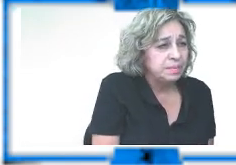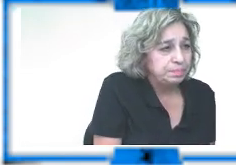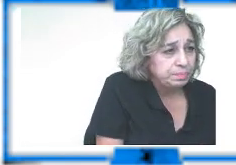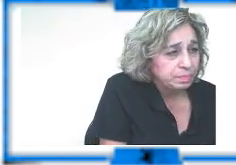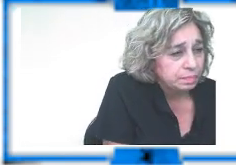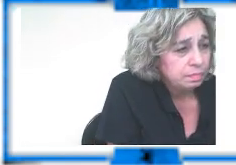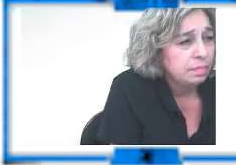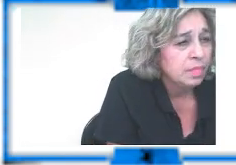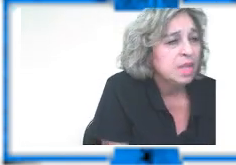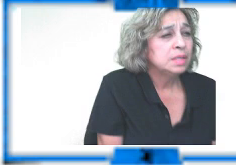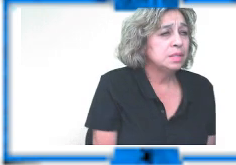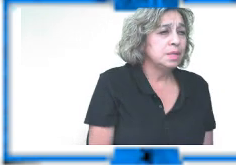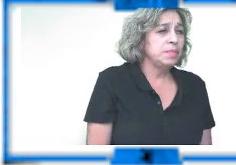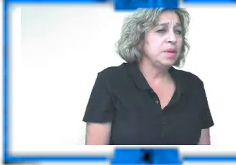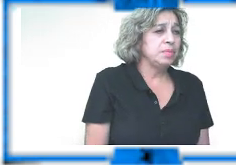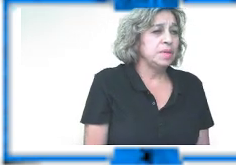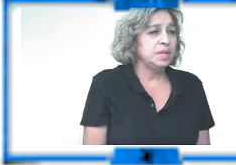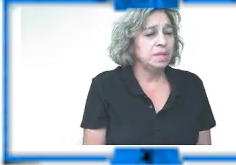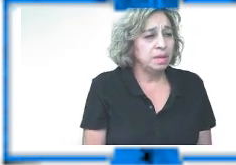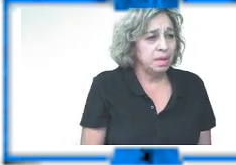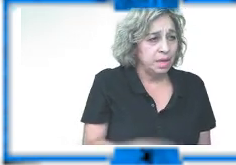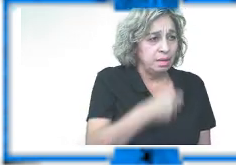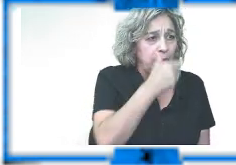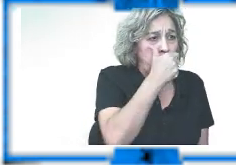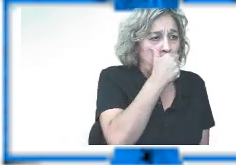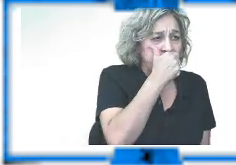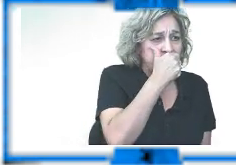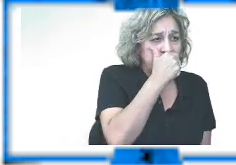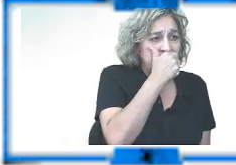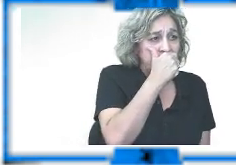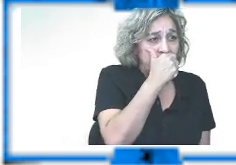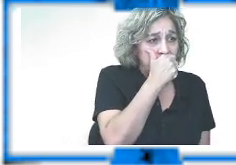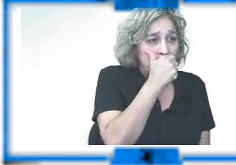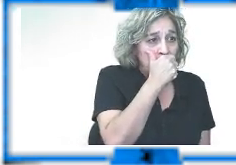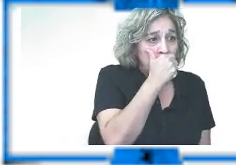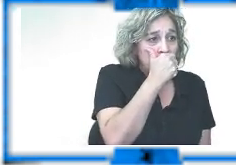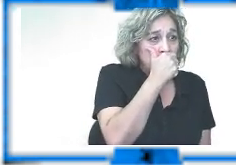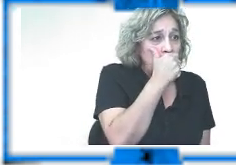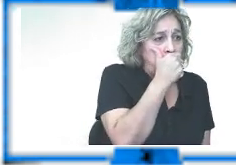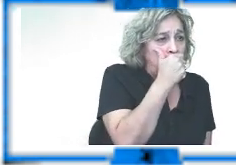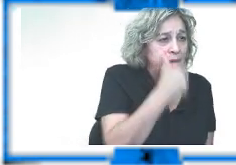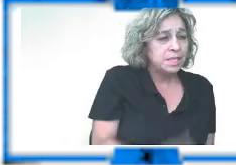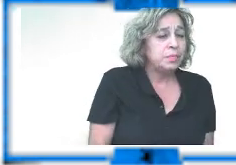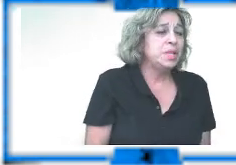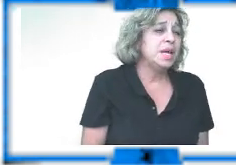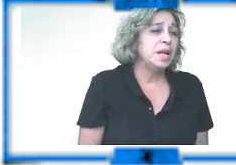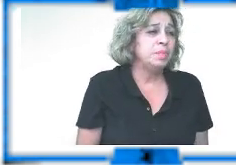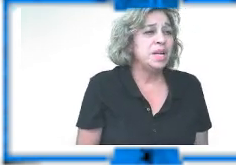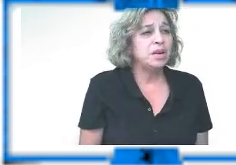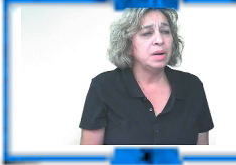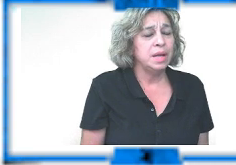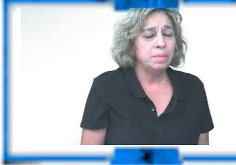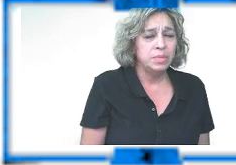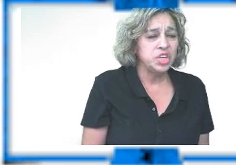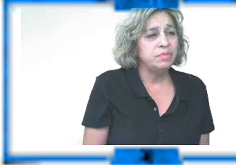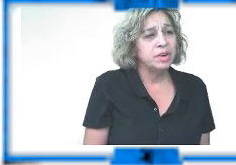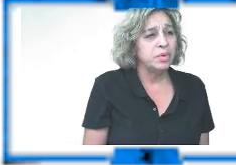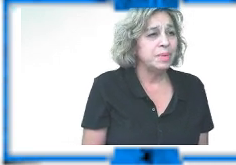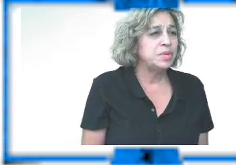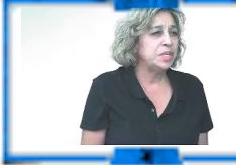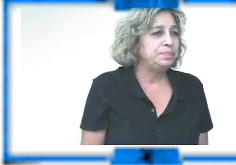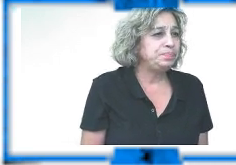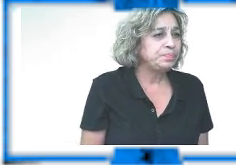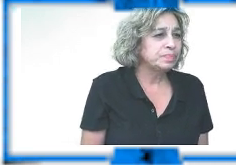appeared in something with something corrupt, someone that had been jailed